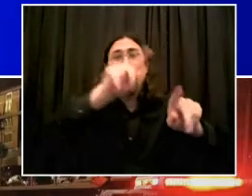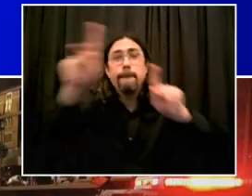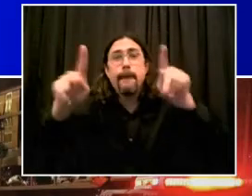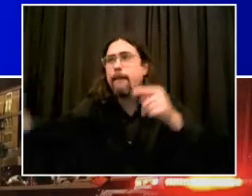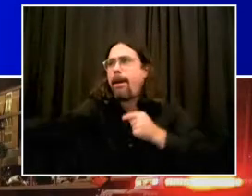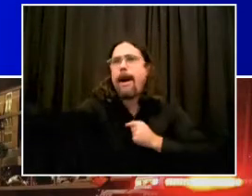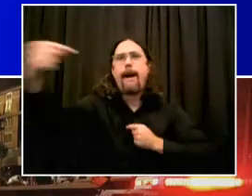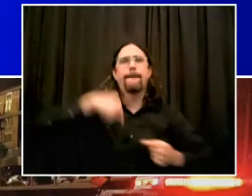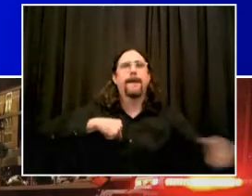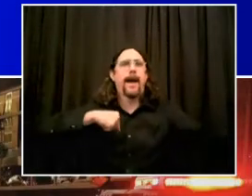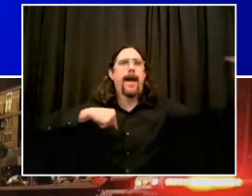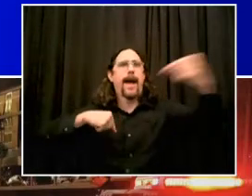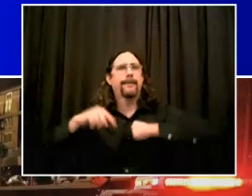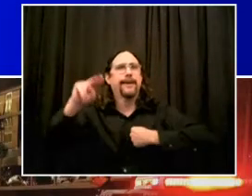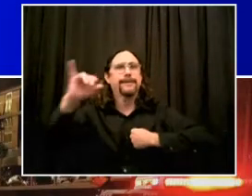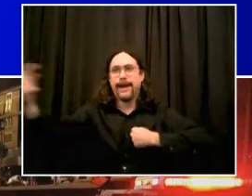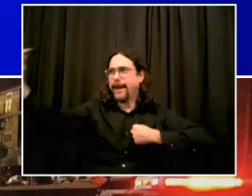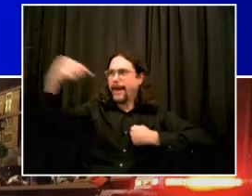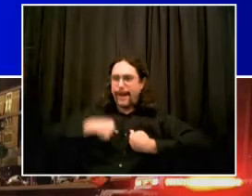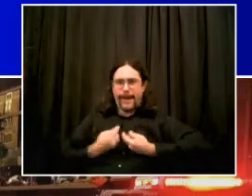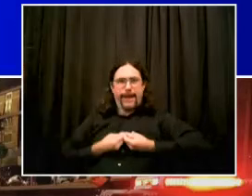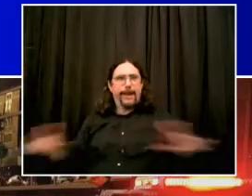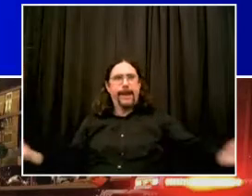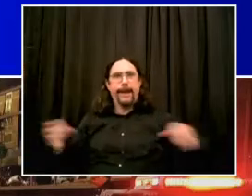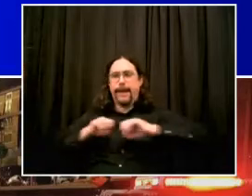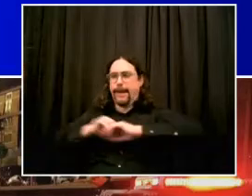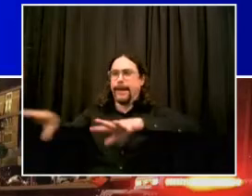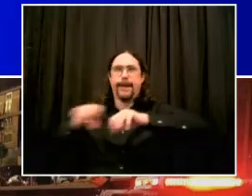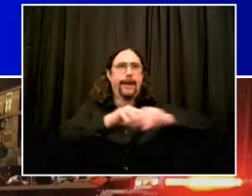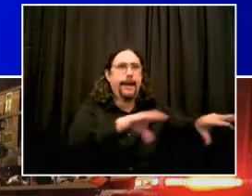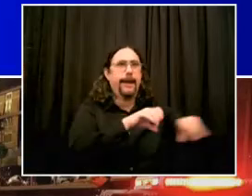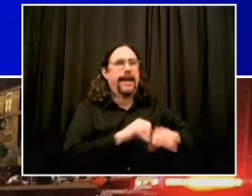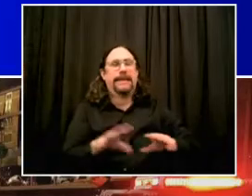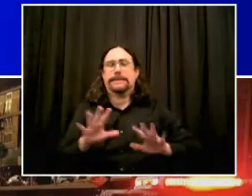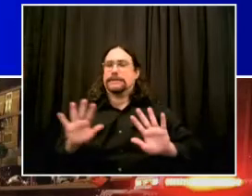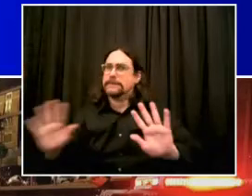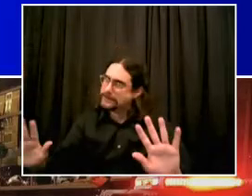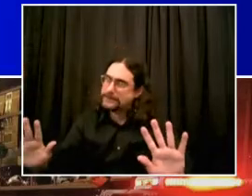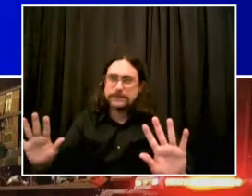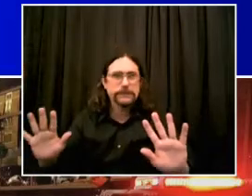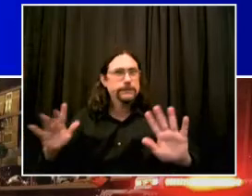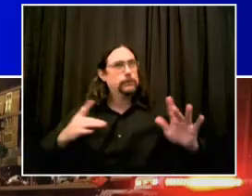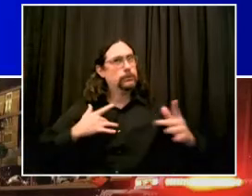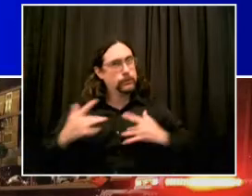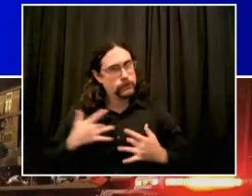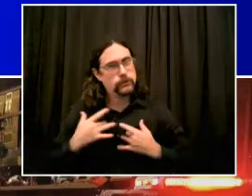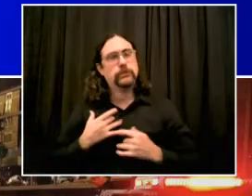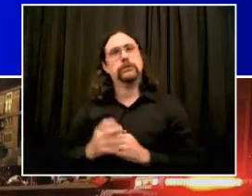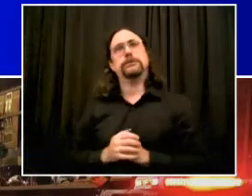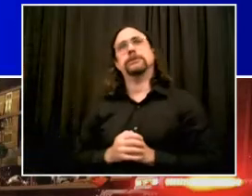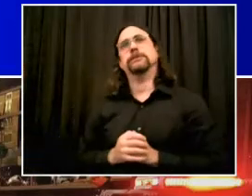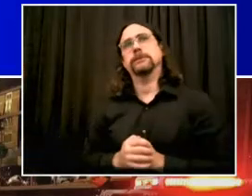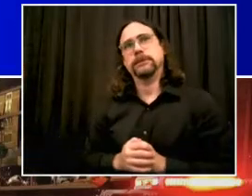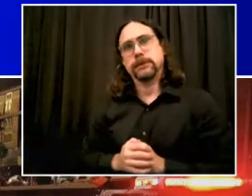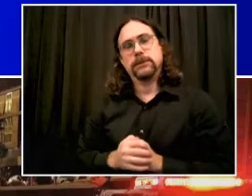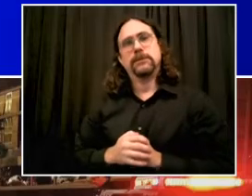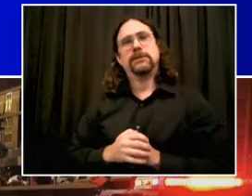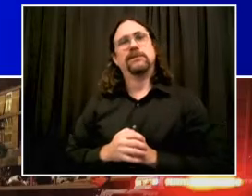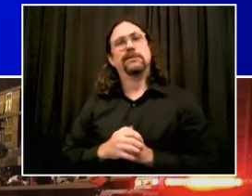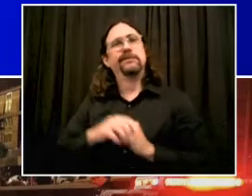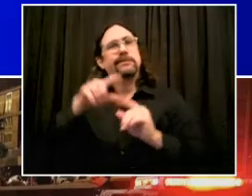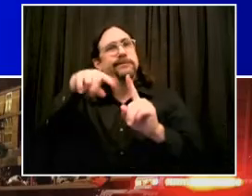out of the city and come back and have been in one of those 35 states. New York State was right to put